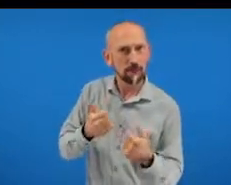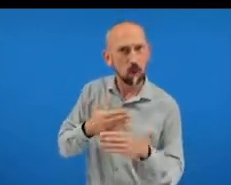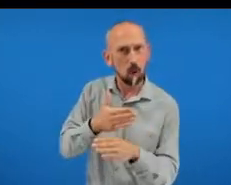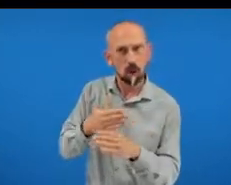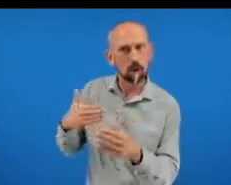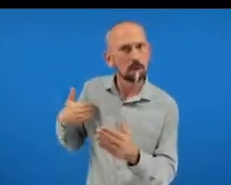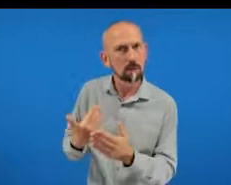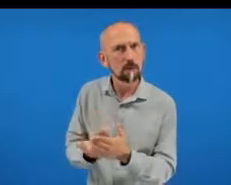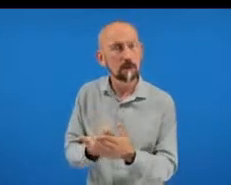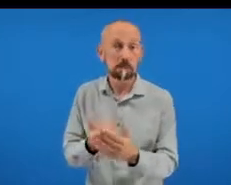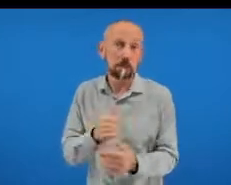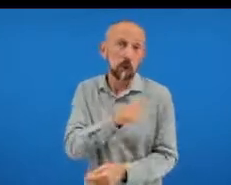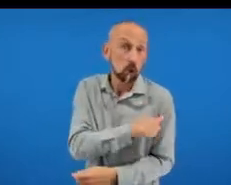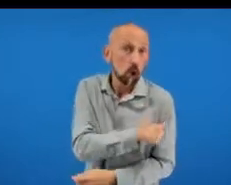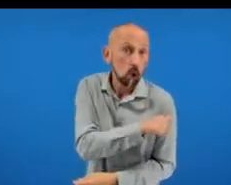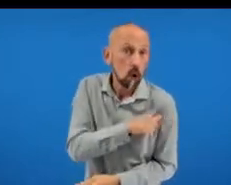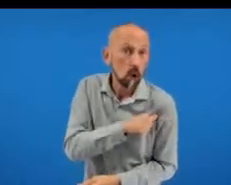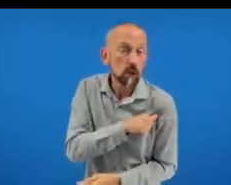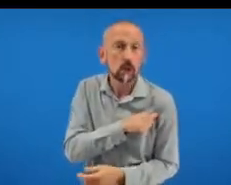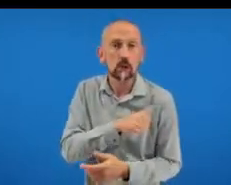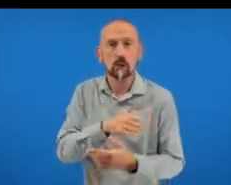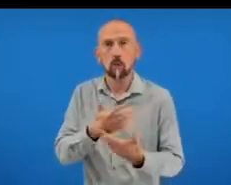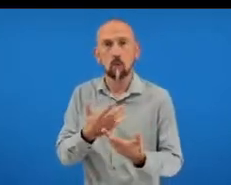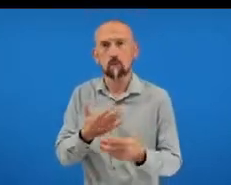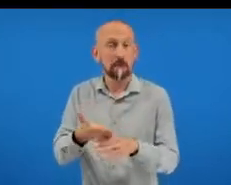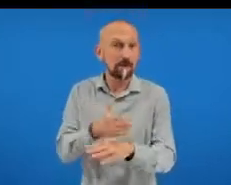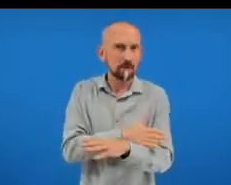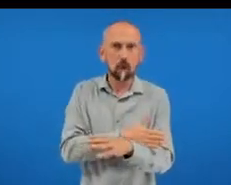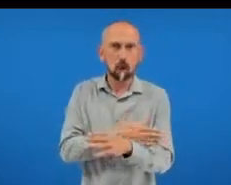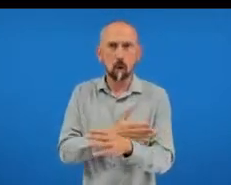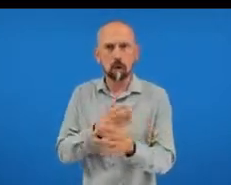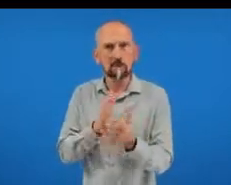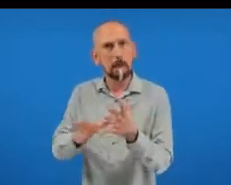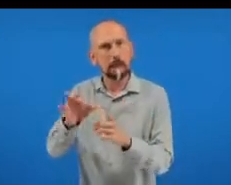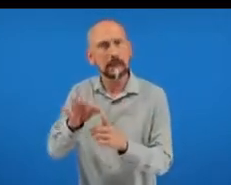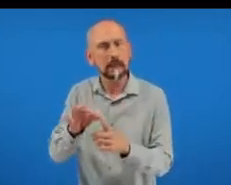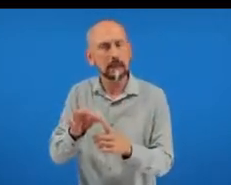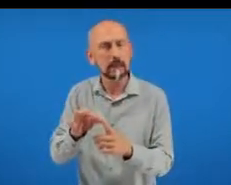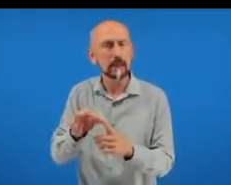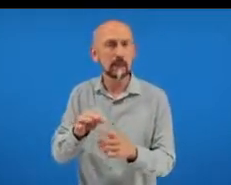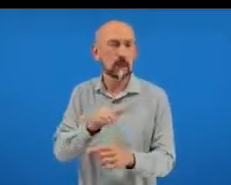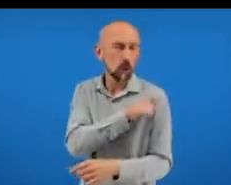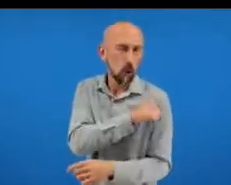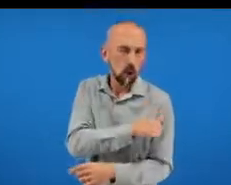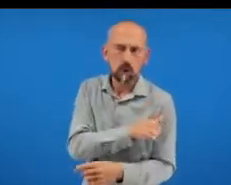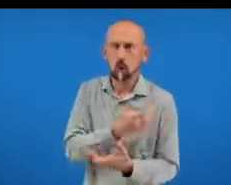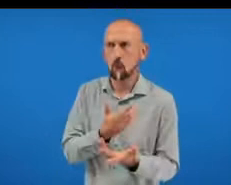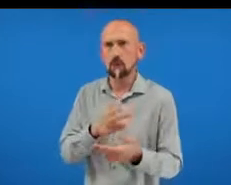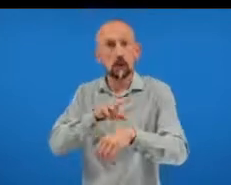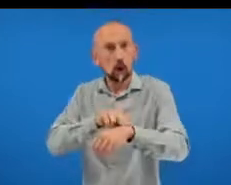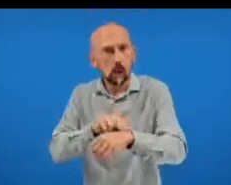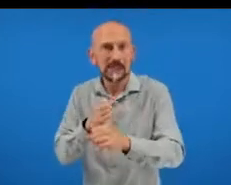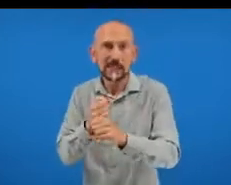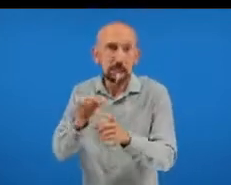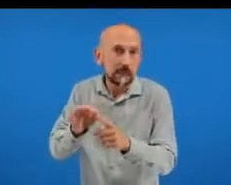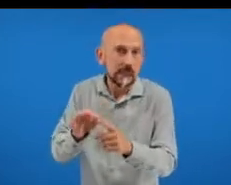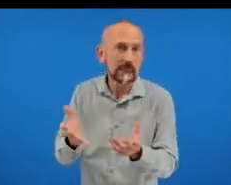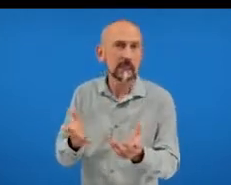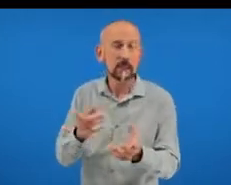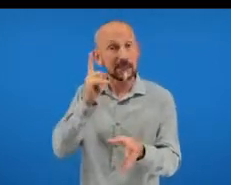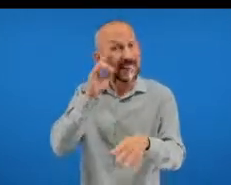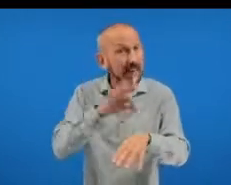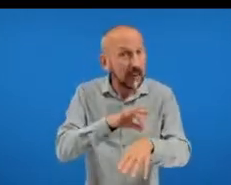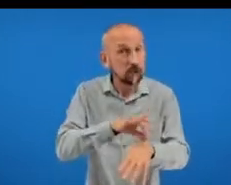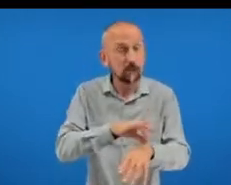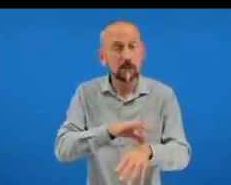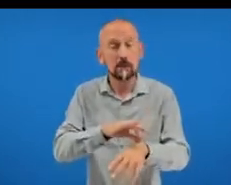as nurses prior to being elected, working as general practitioners or perhaps psychiatrists,